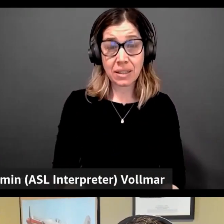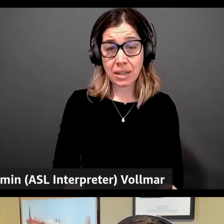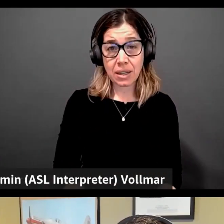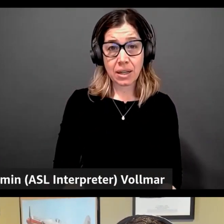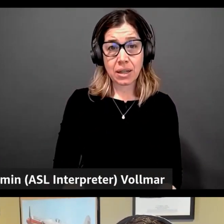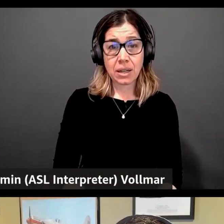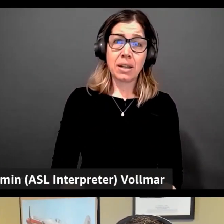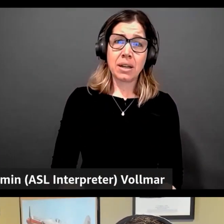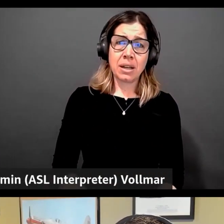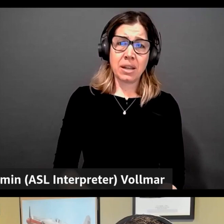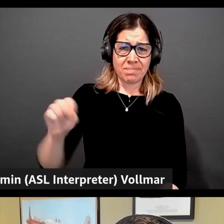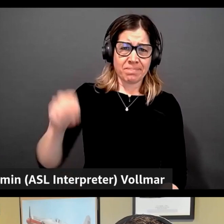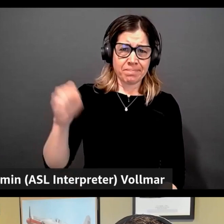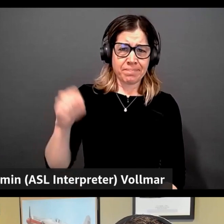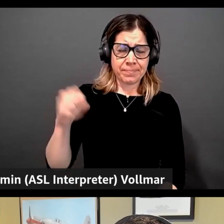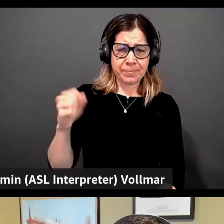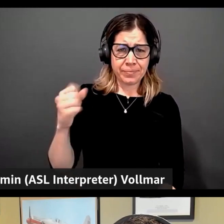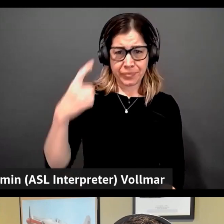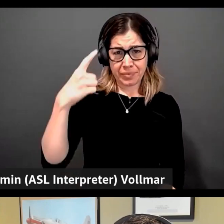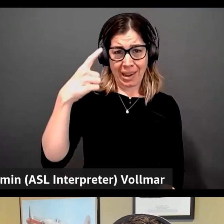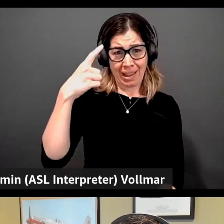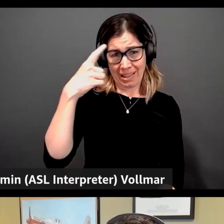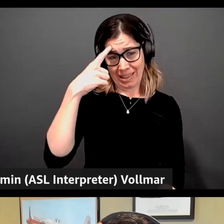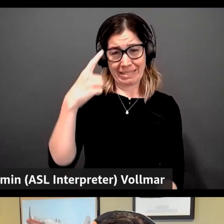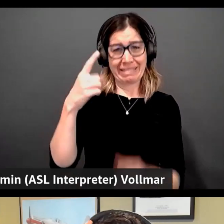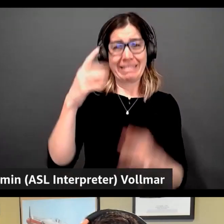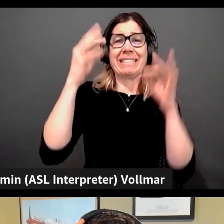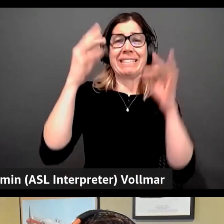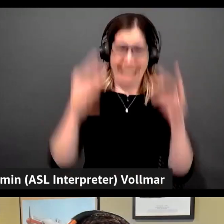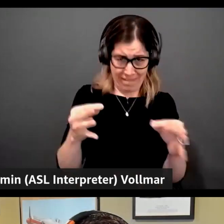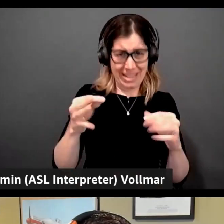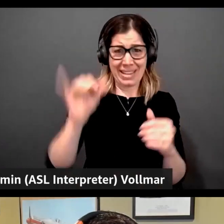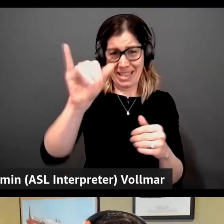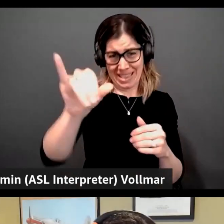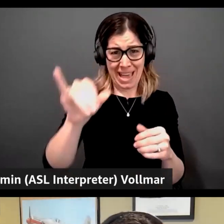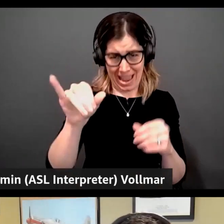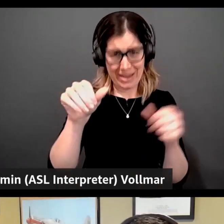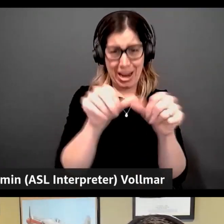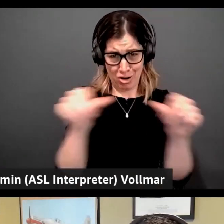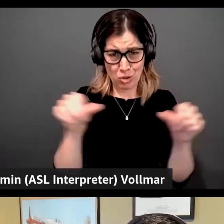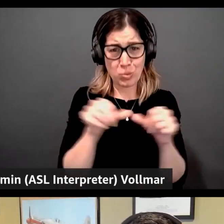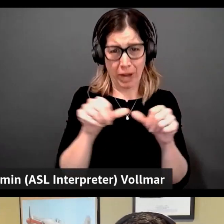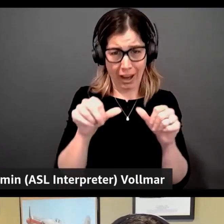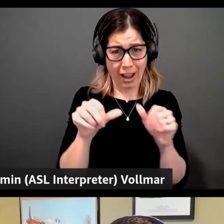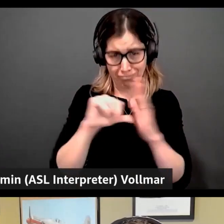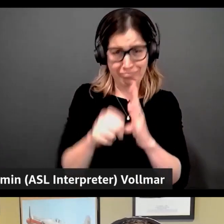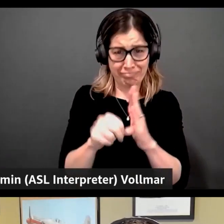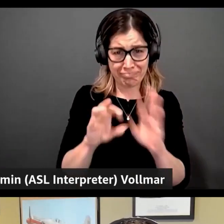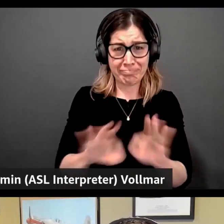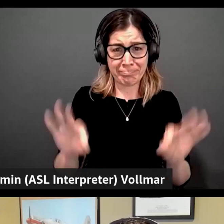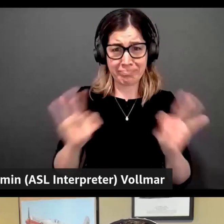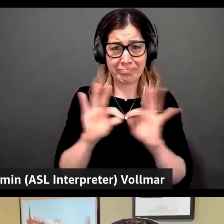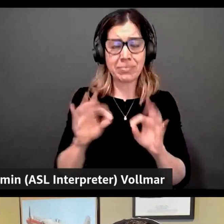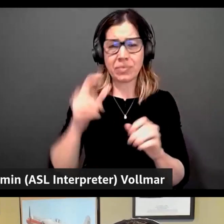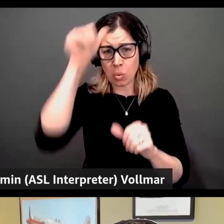Yeah, I think definitely that area. I remember when I studied